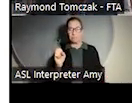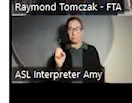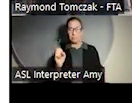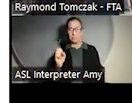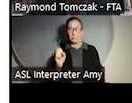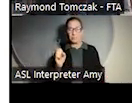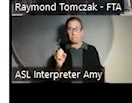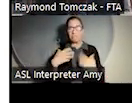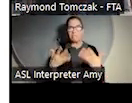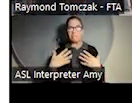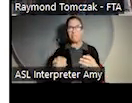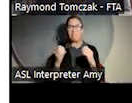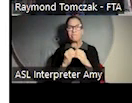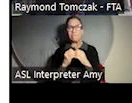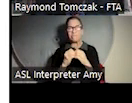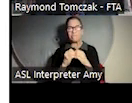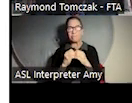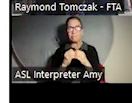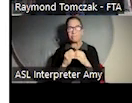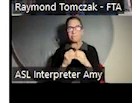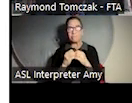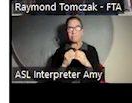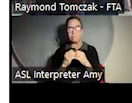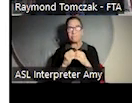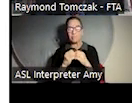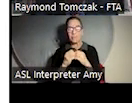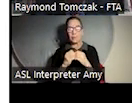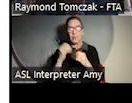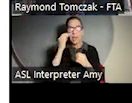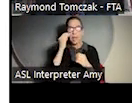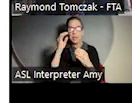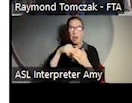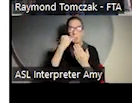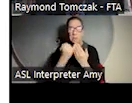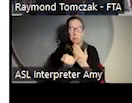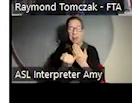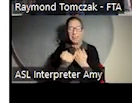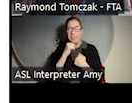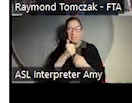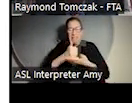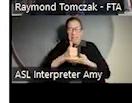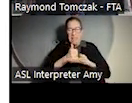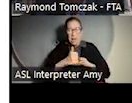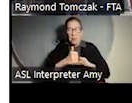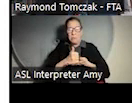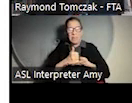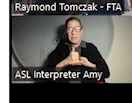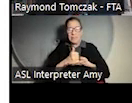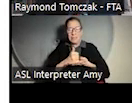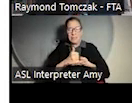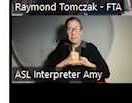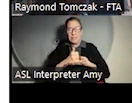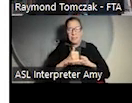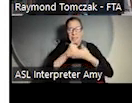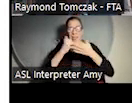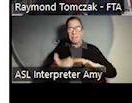Let's see. Almost up, I right? know that we need this project, but it does nothing to mitigate the sightlines and out-of-place presence that